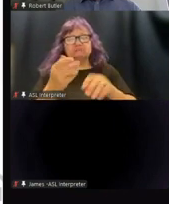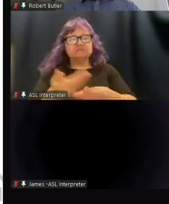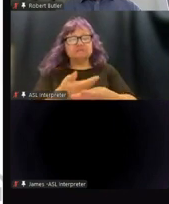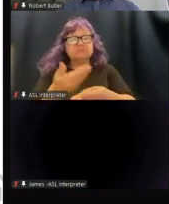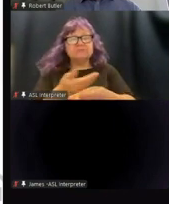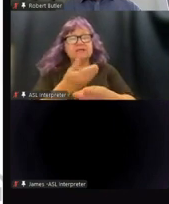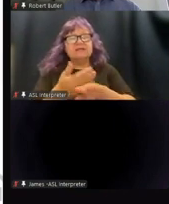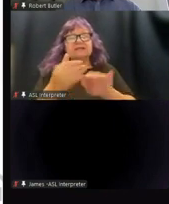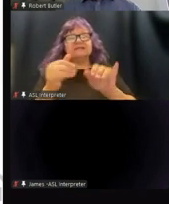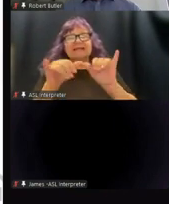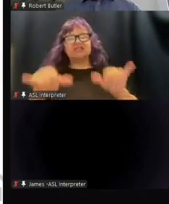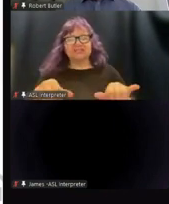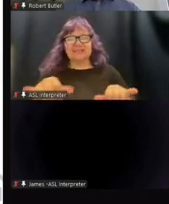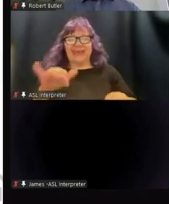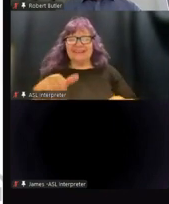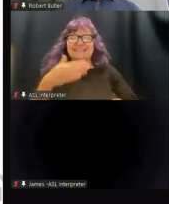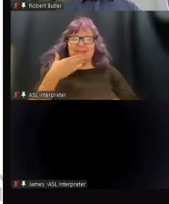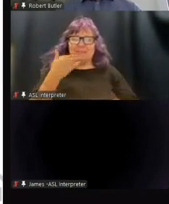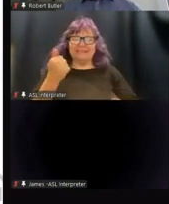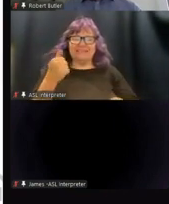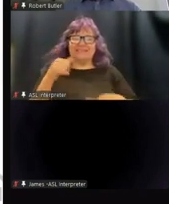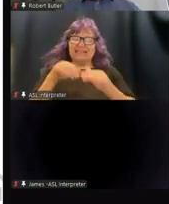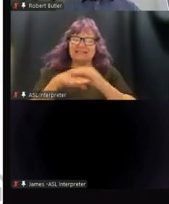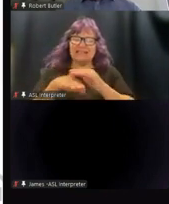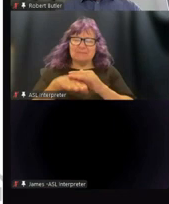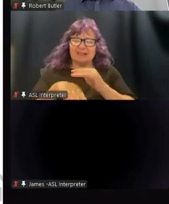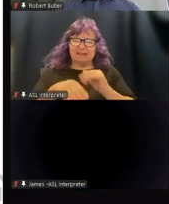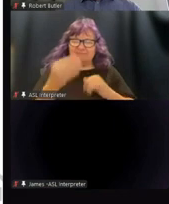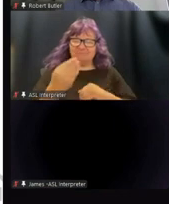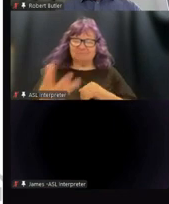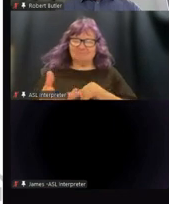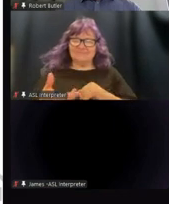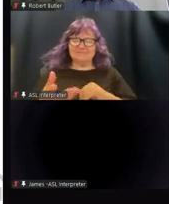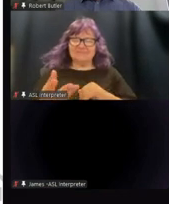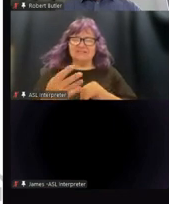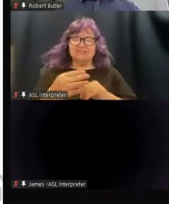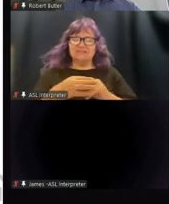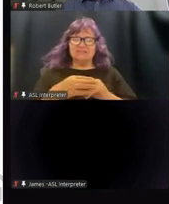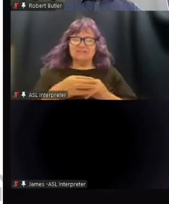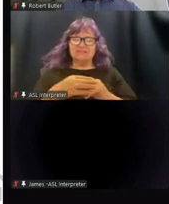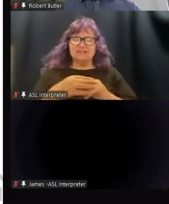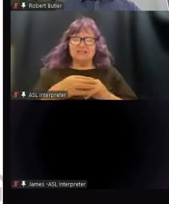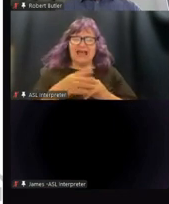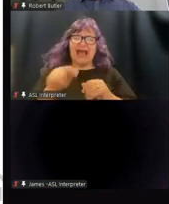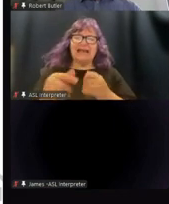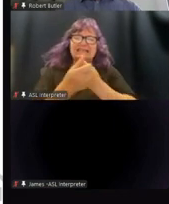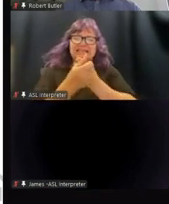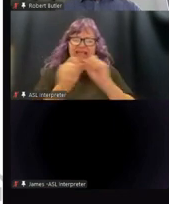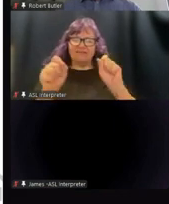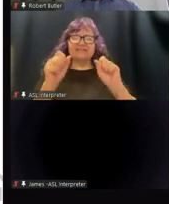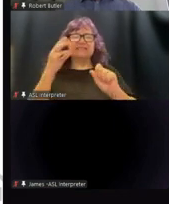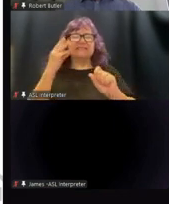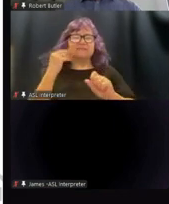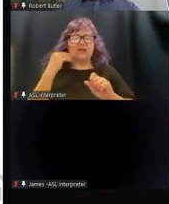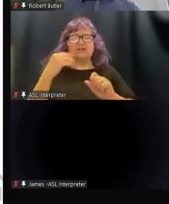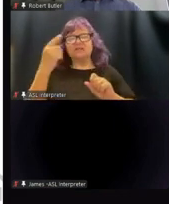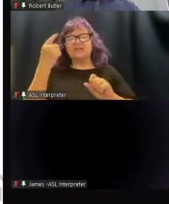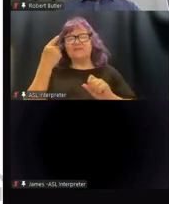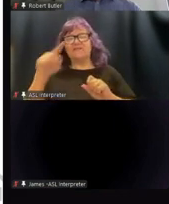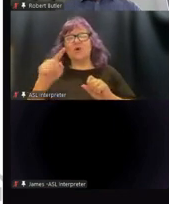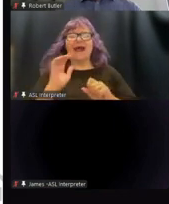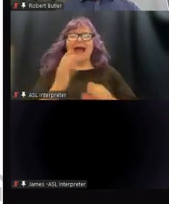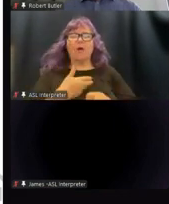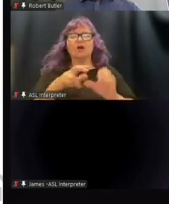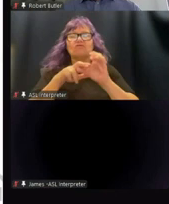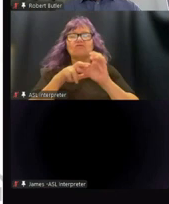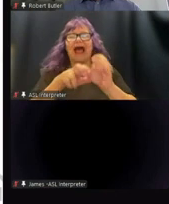and away, this provides the best accessibility, customer experience, and safest experience for our riders,